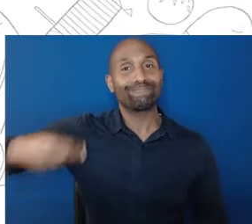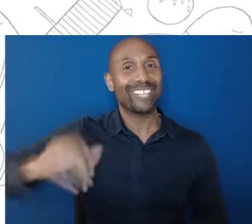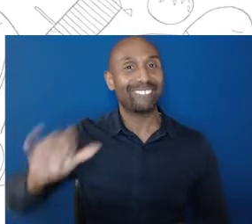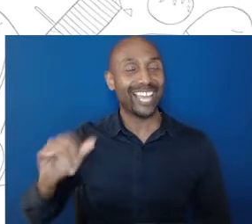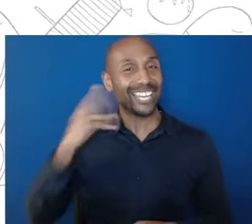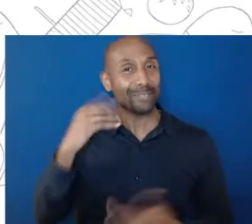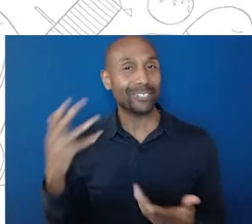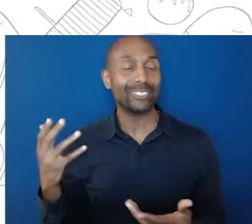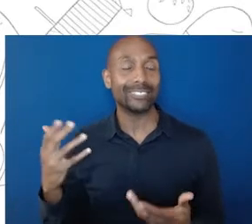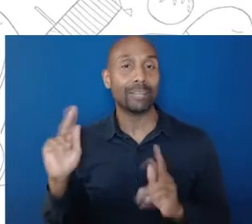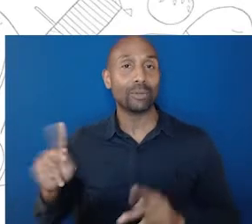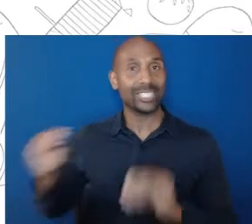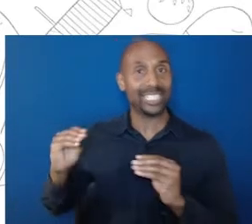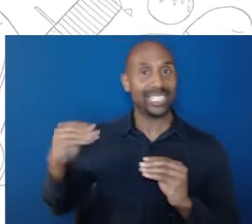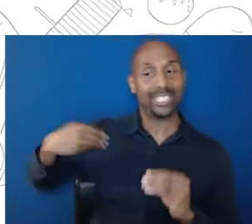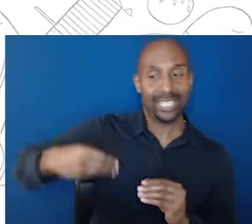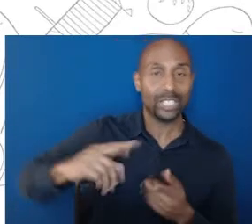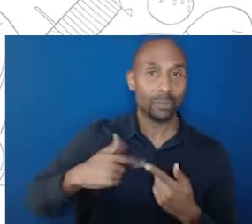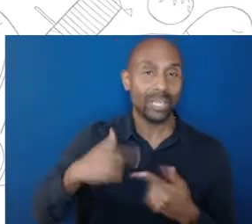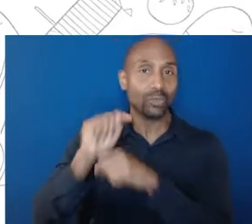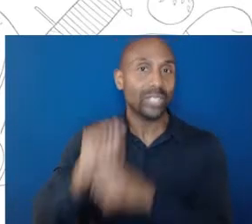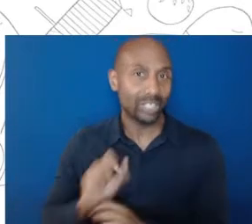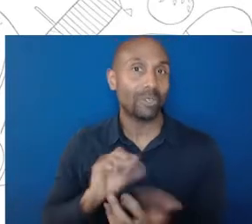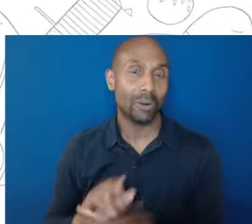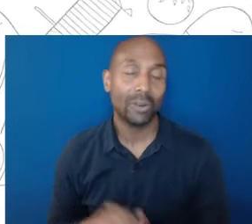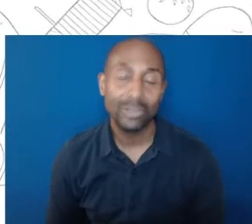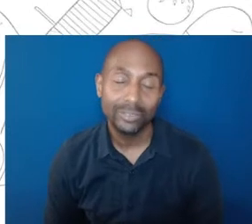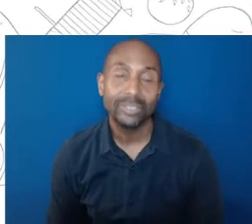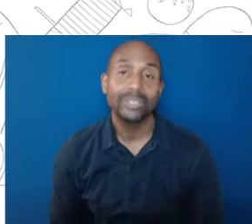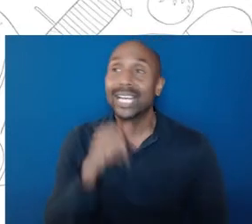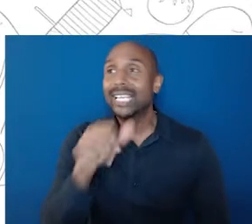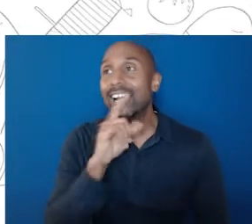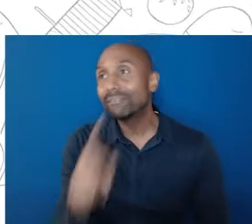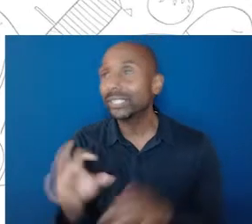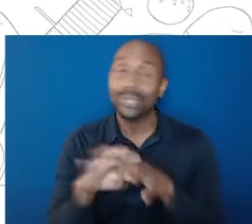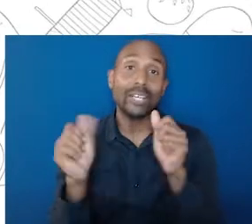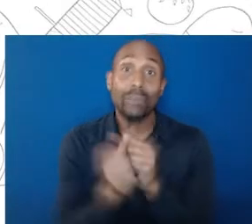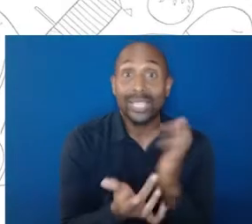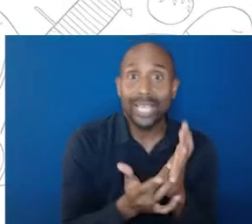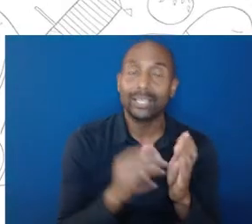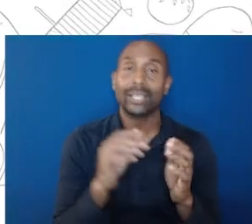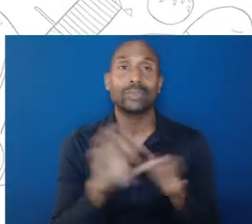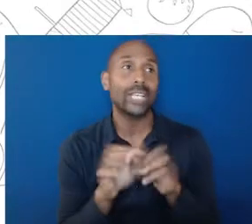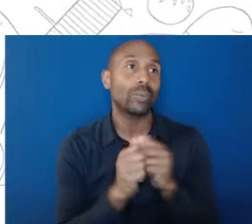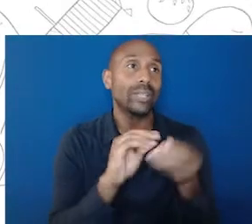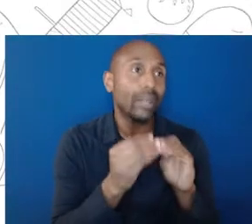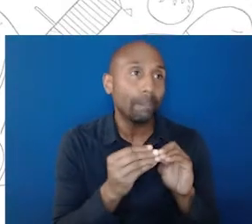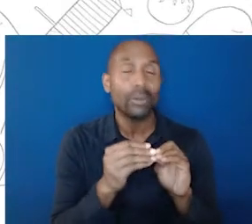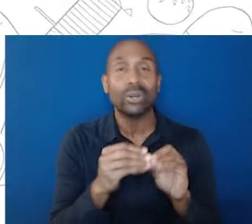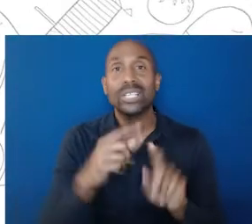much that is not exactly in words, or that is not necessarily about numbers and temperature and the way you're